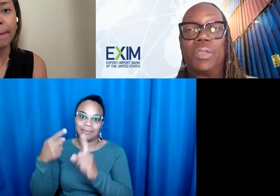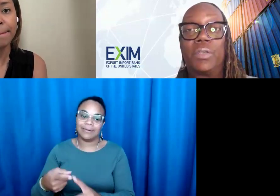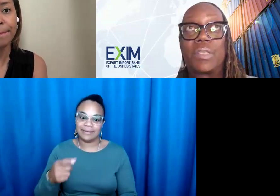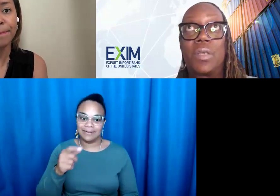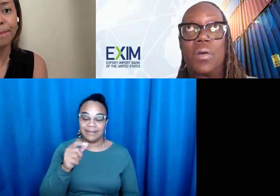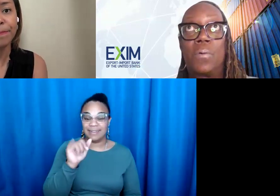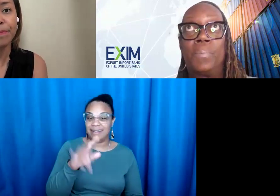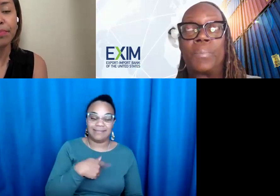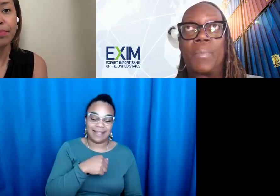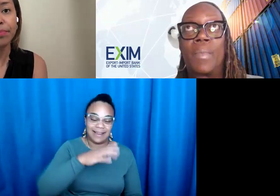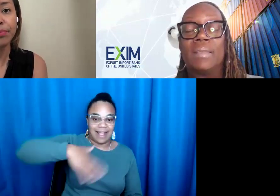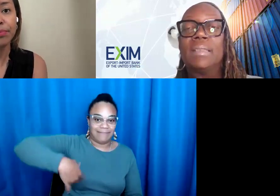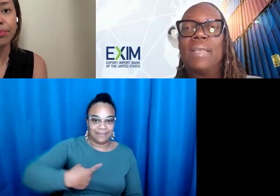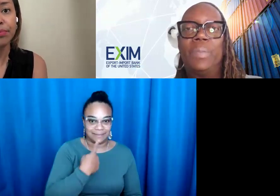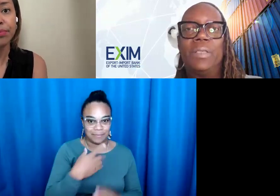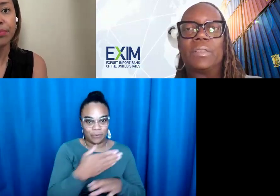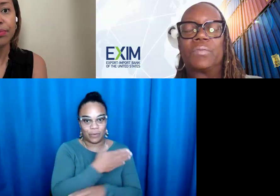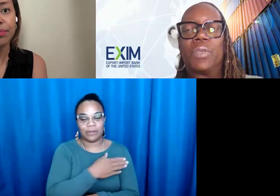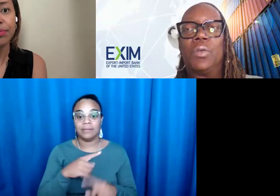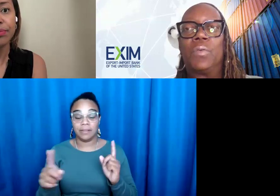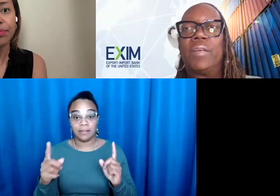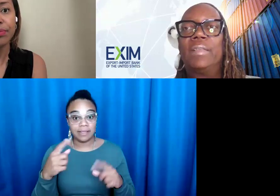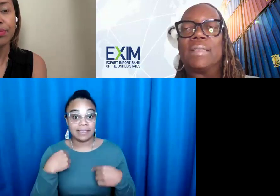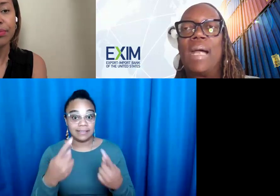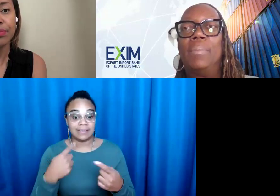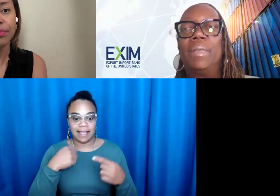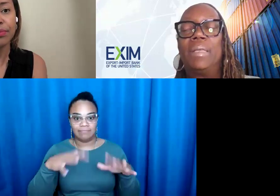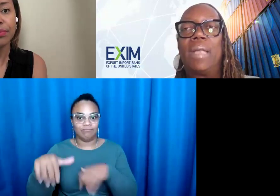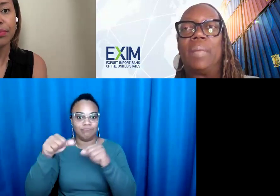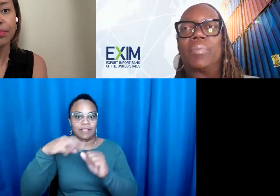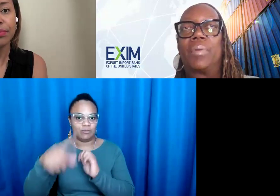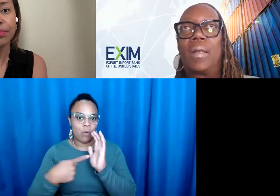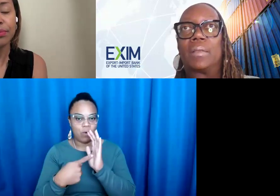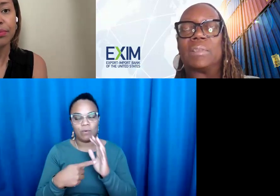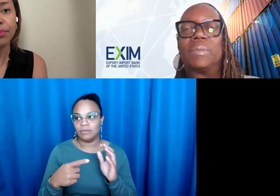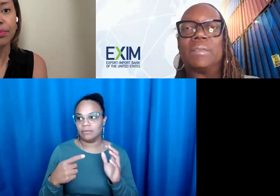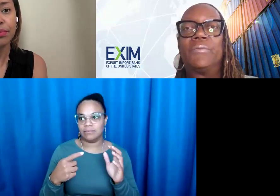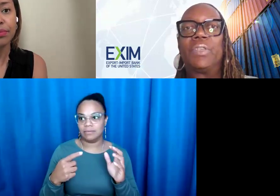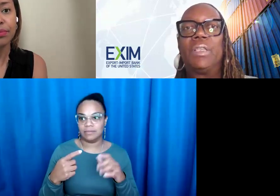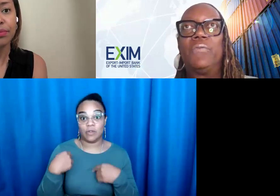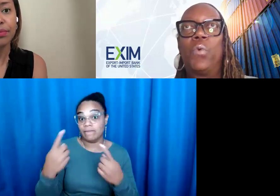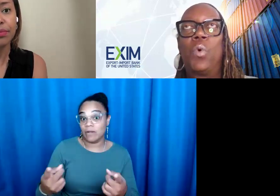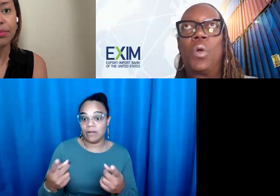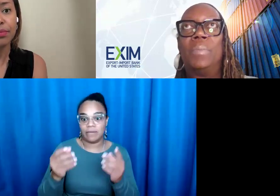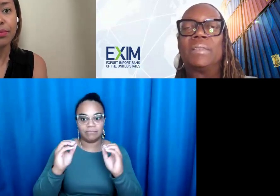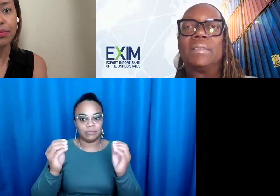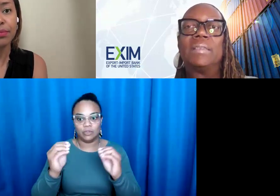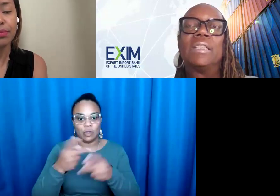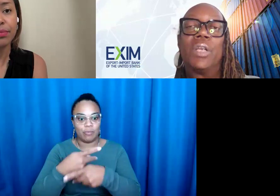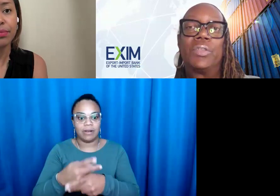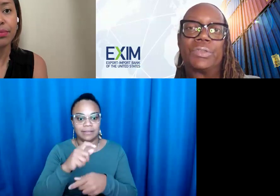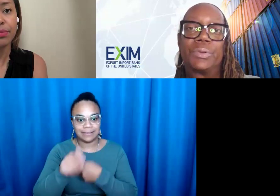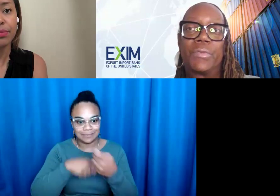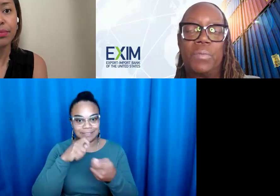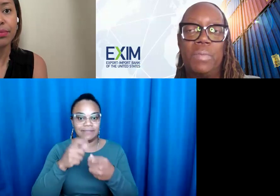it earlier. So since I've been in this role, there has not been a product specifically for businesses